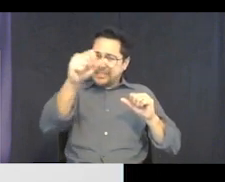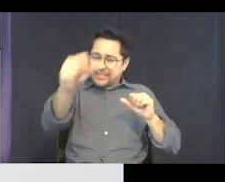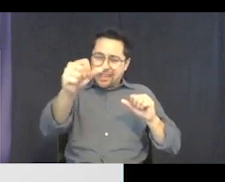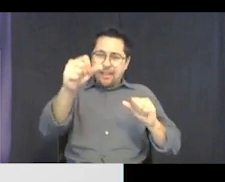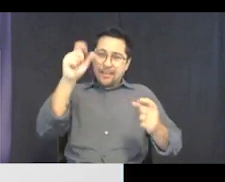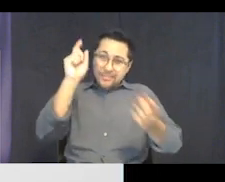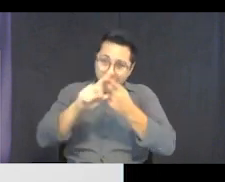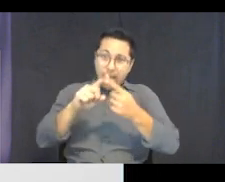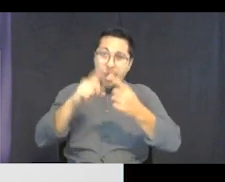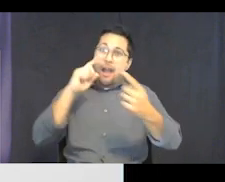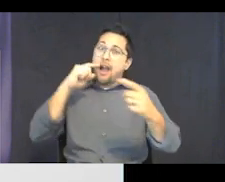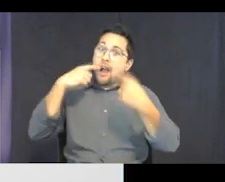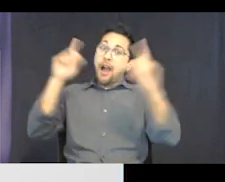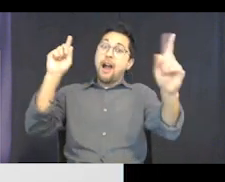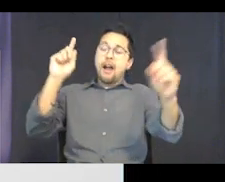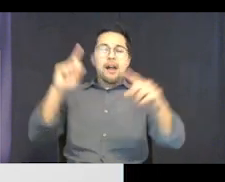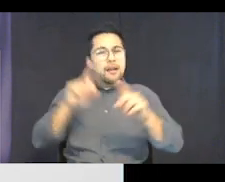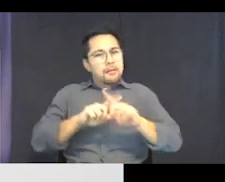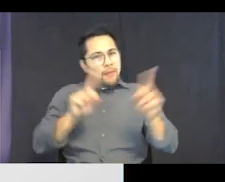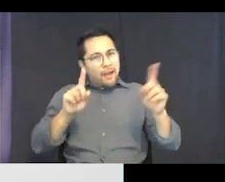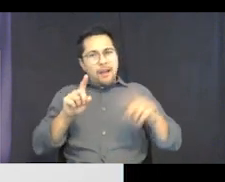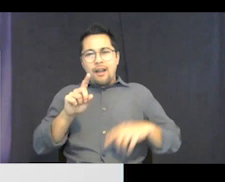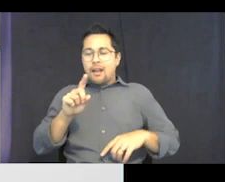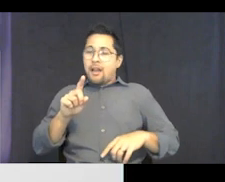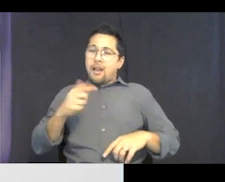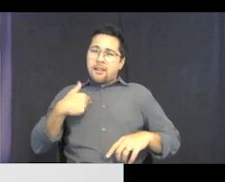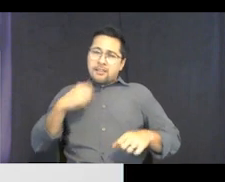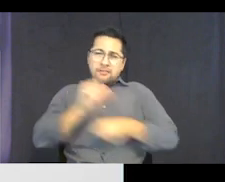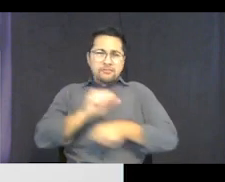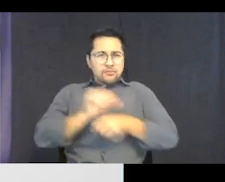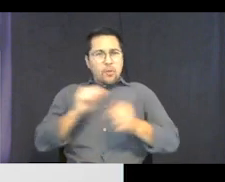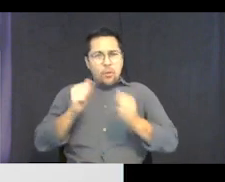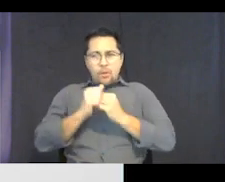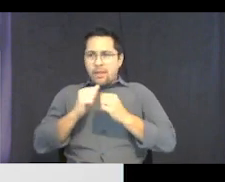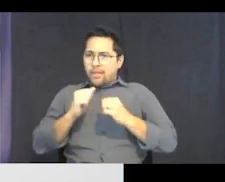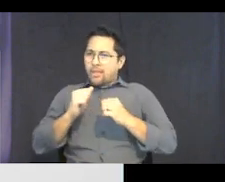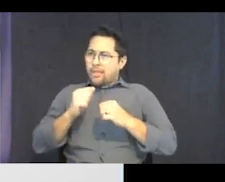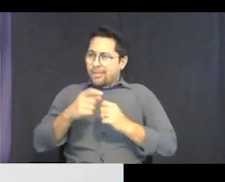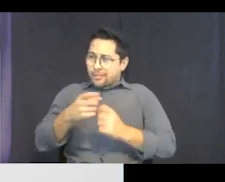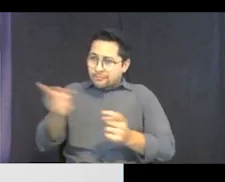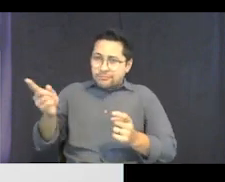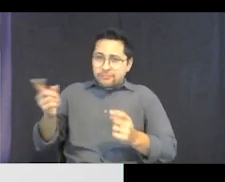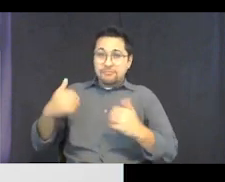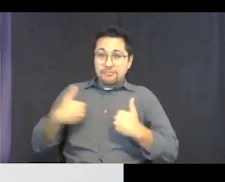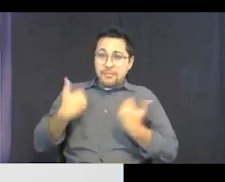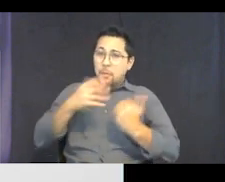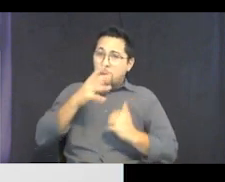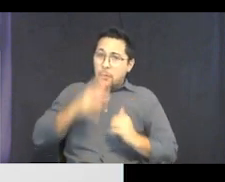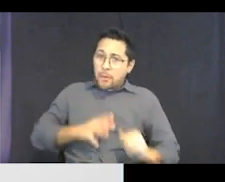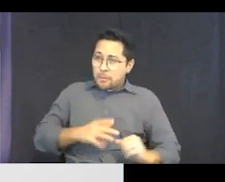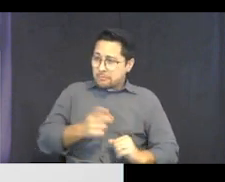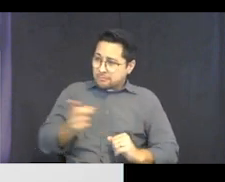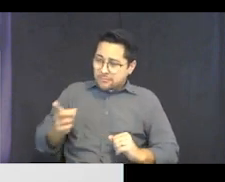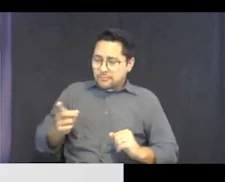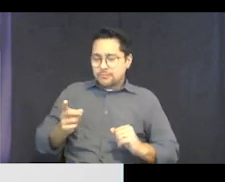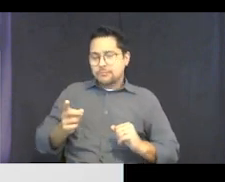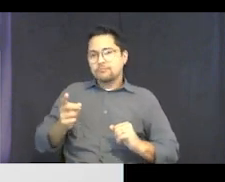you, I've worked alongside of all of the young women who